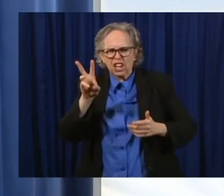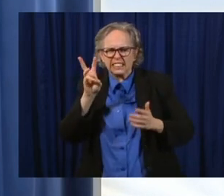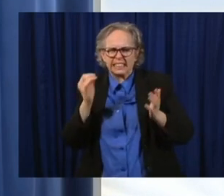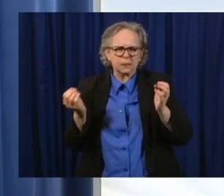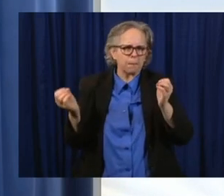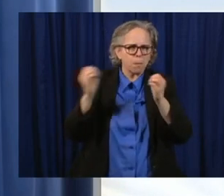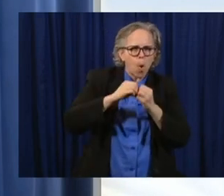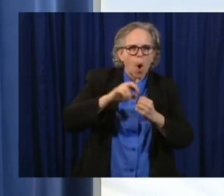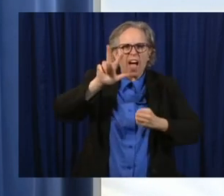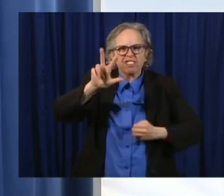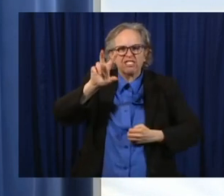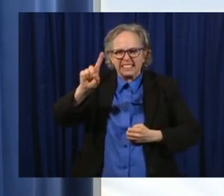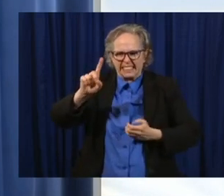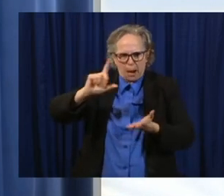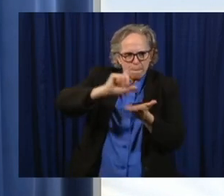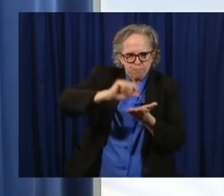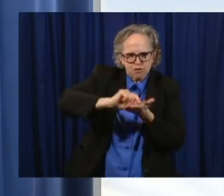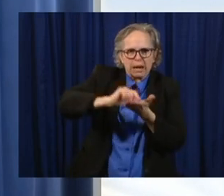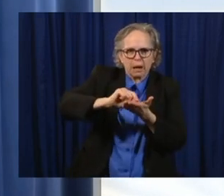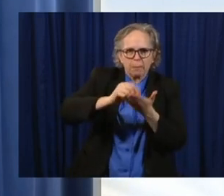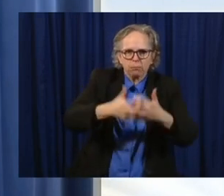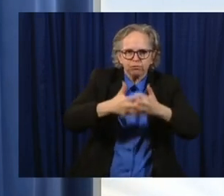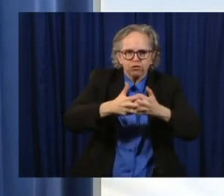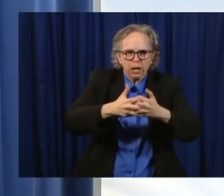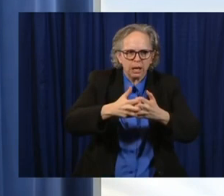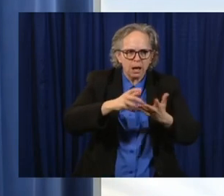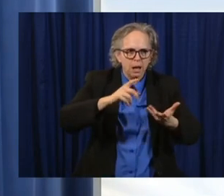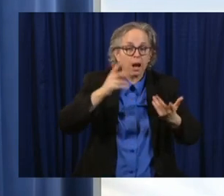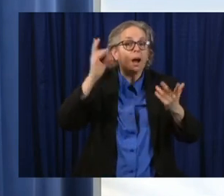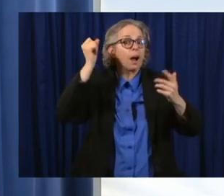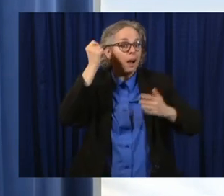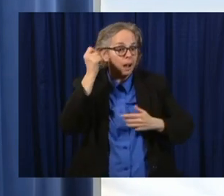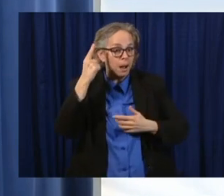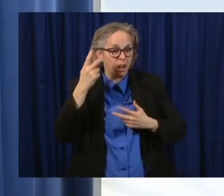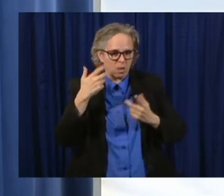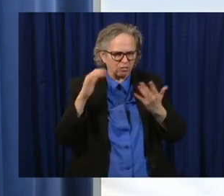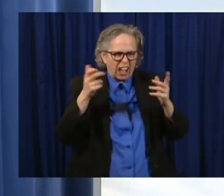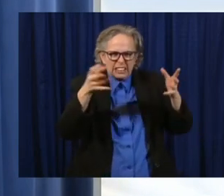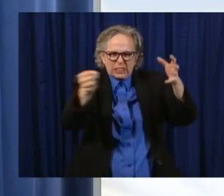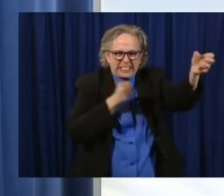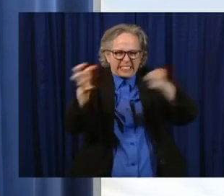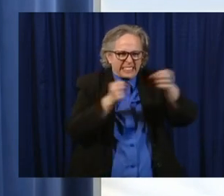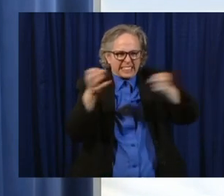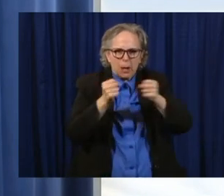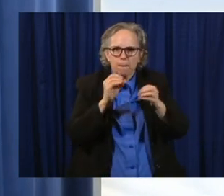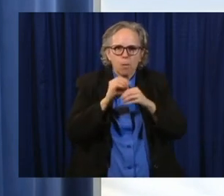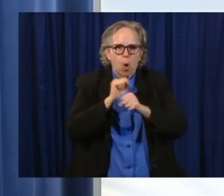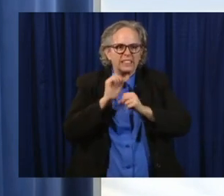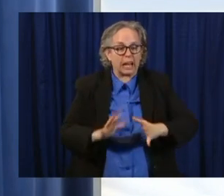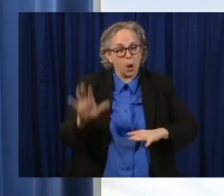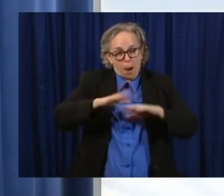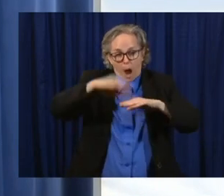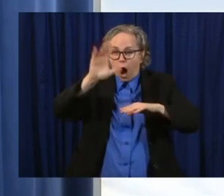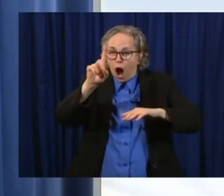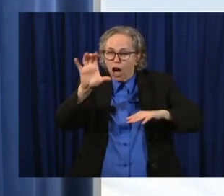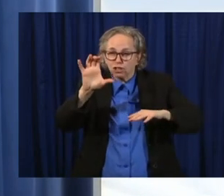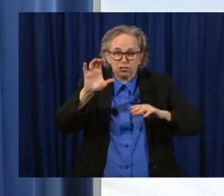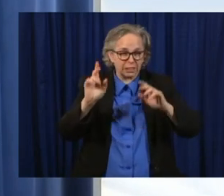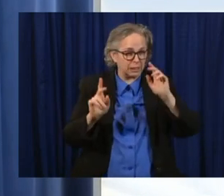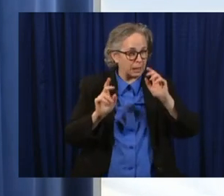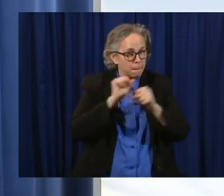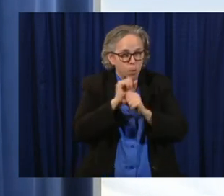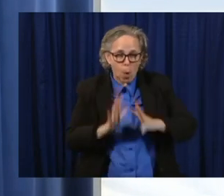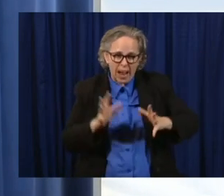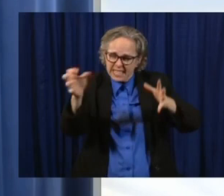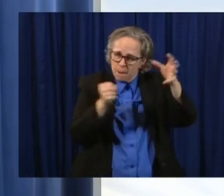fleet, and will bring nearly 100 employees back to work to produce swabs around the clock, all the